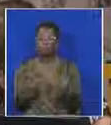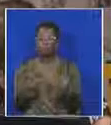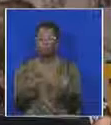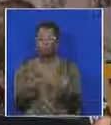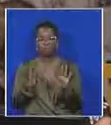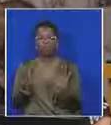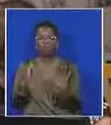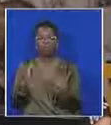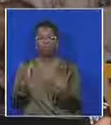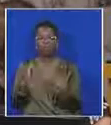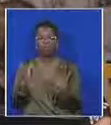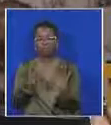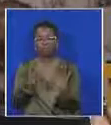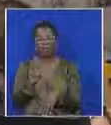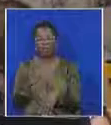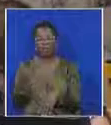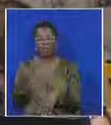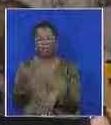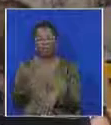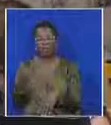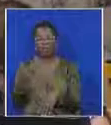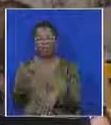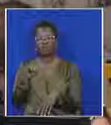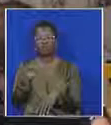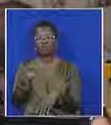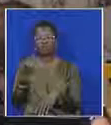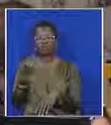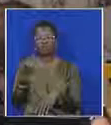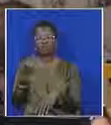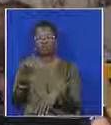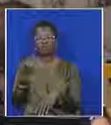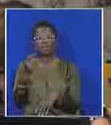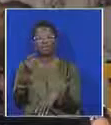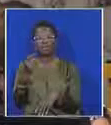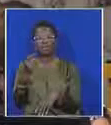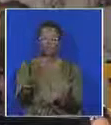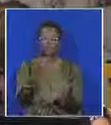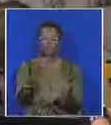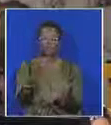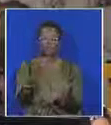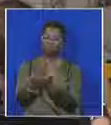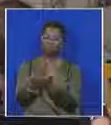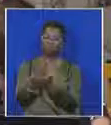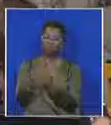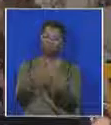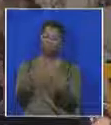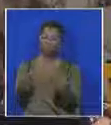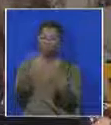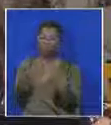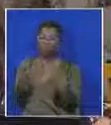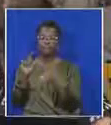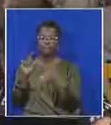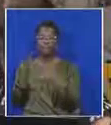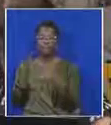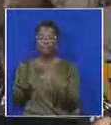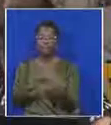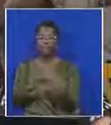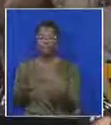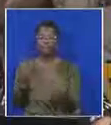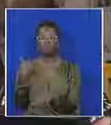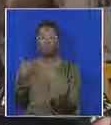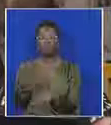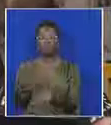and harbor strike, the ANC called for mobile units to stop scab labor. 5 people were murdered by necklacing,